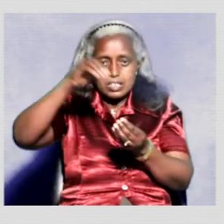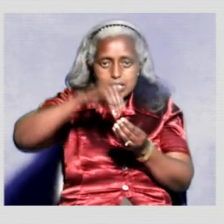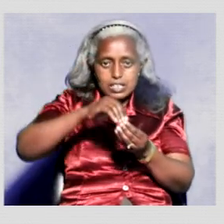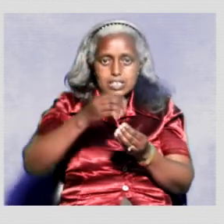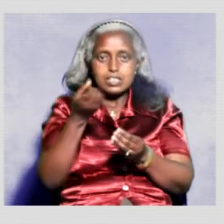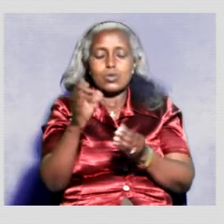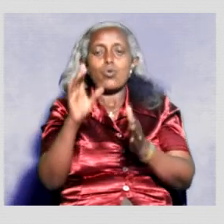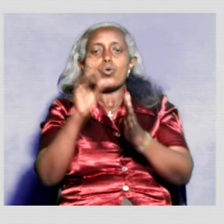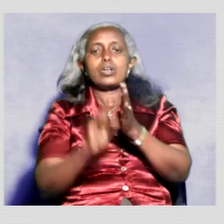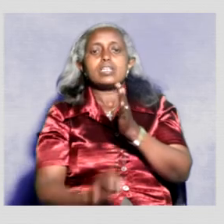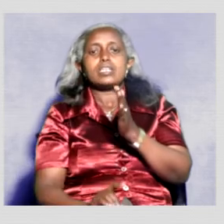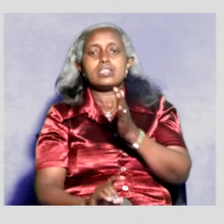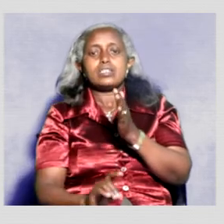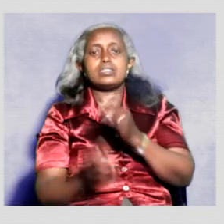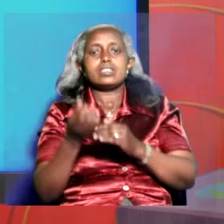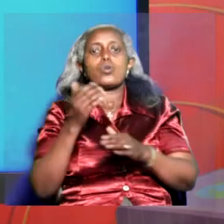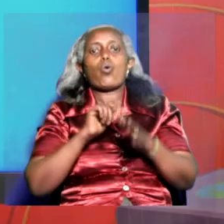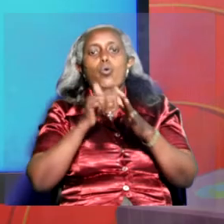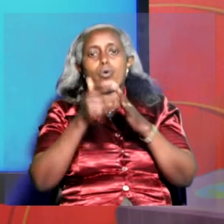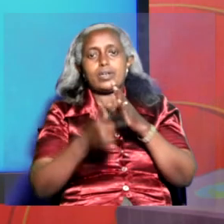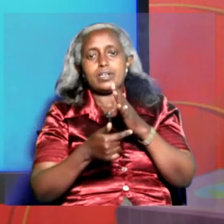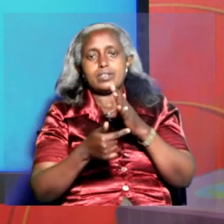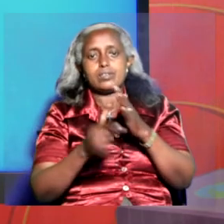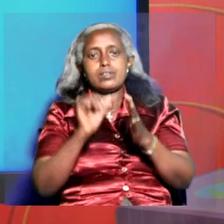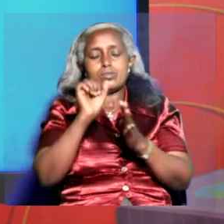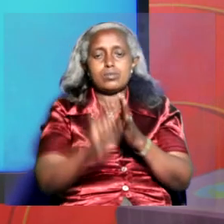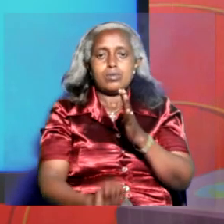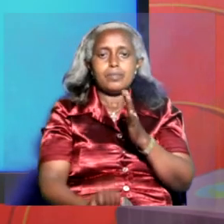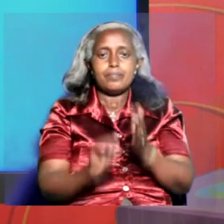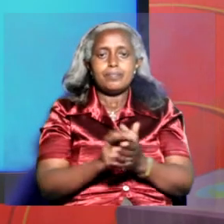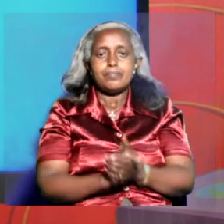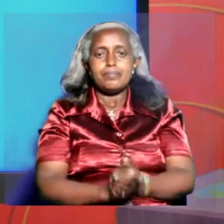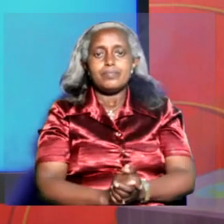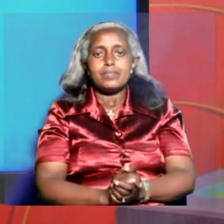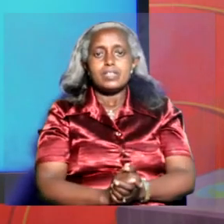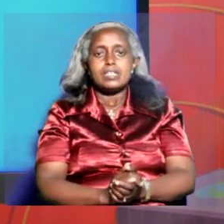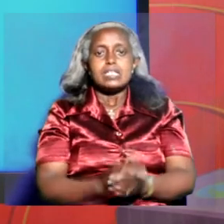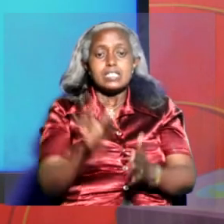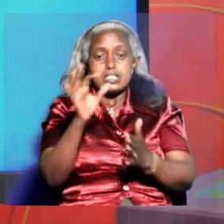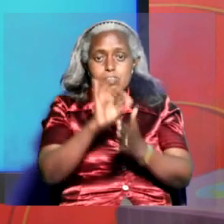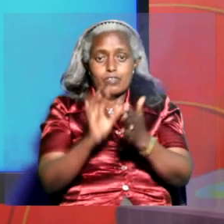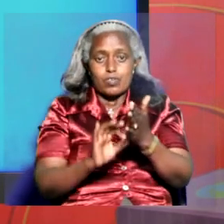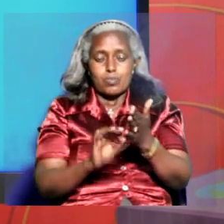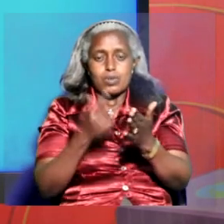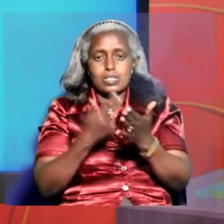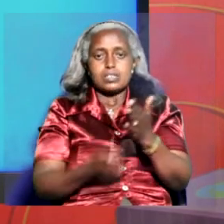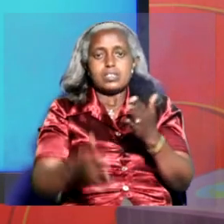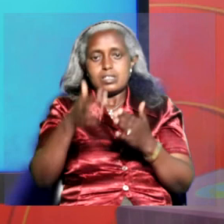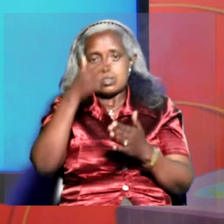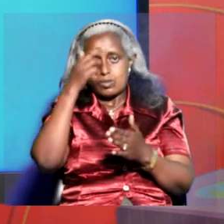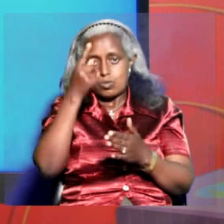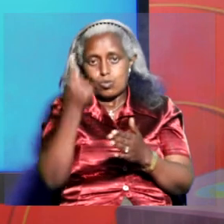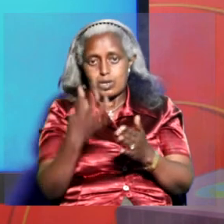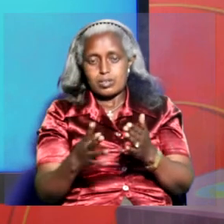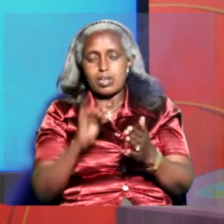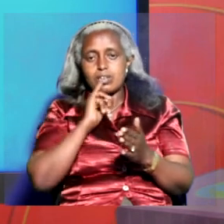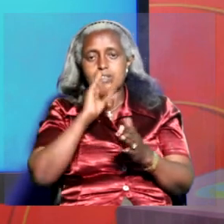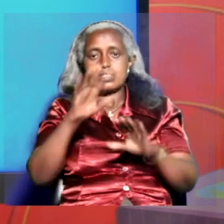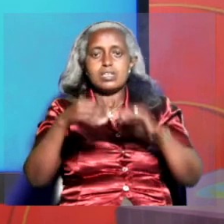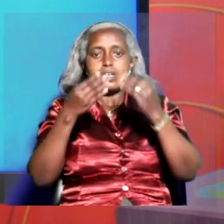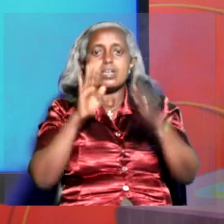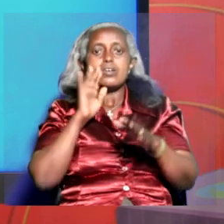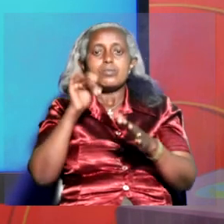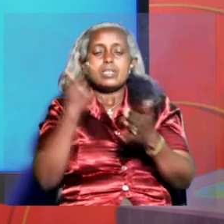or decreasing order. So the formula, the kth quartile, is given by